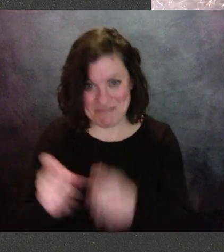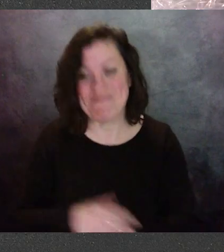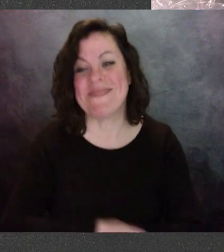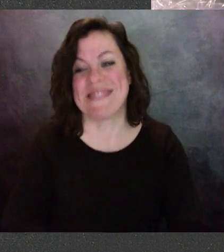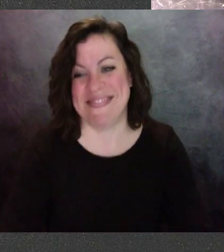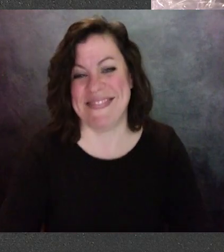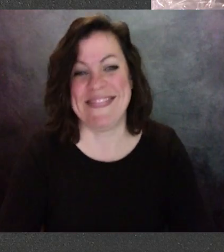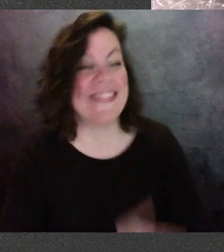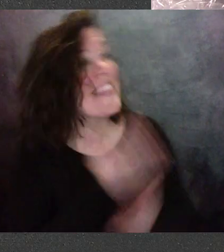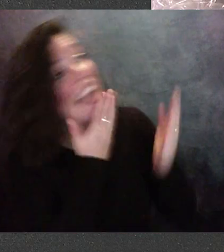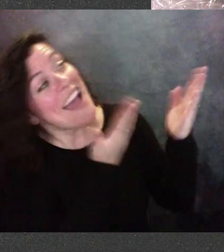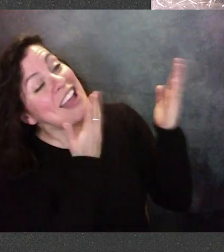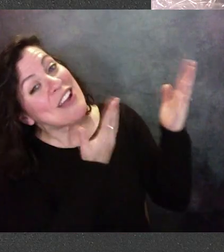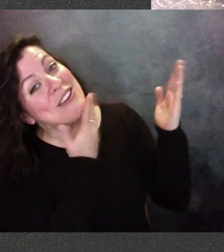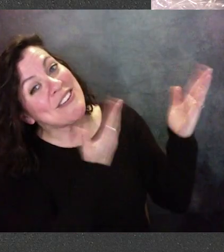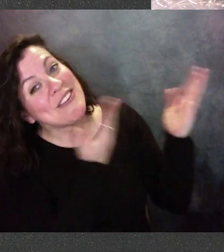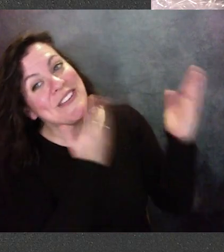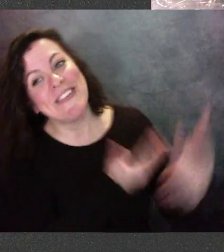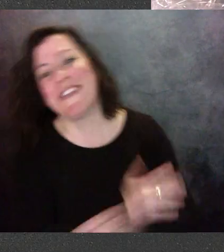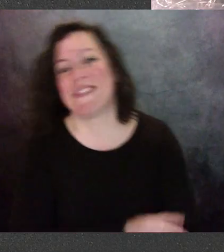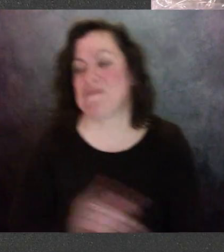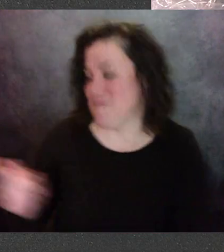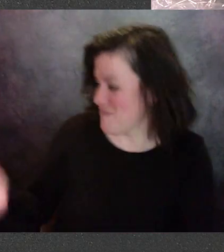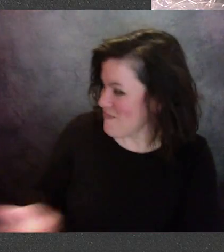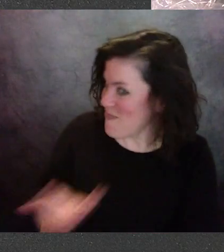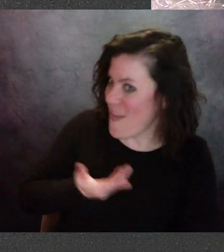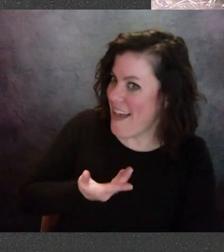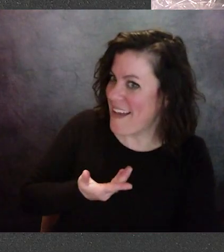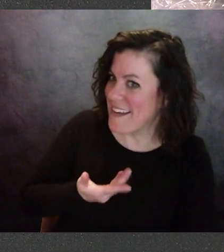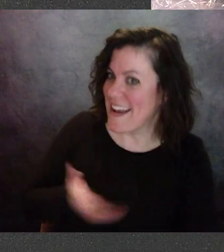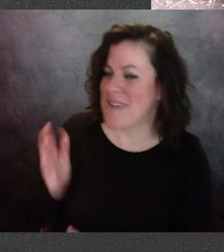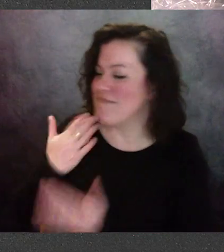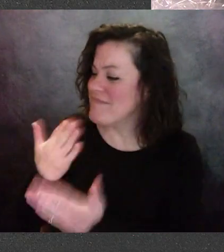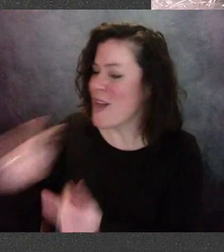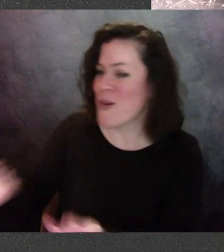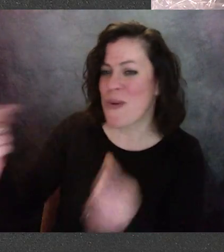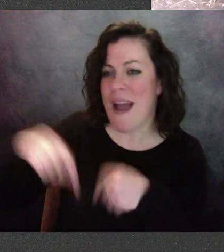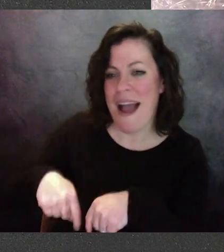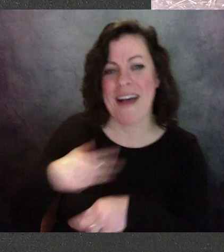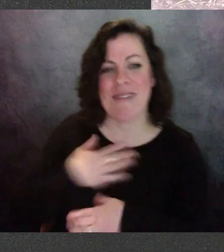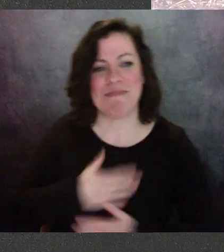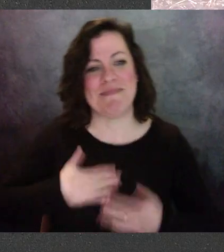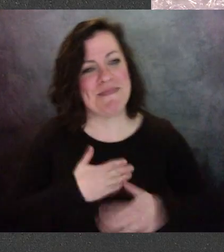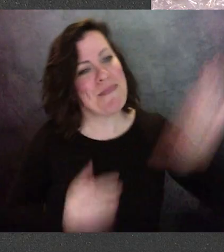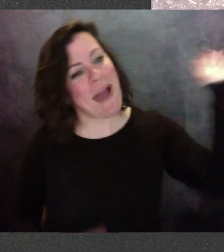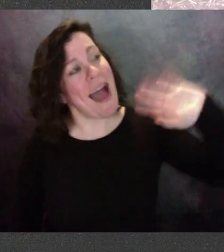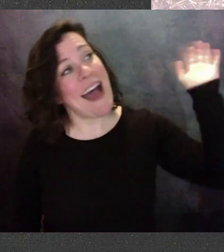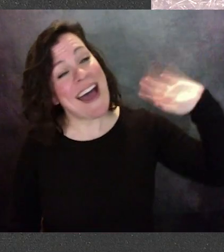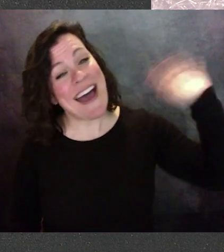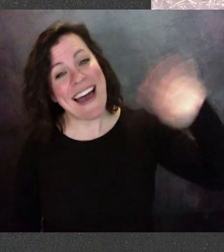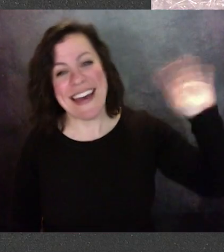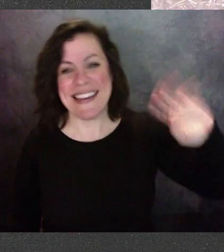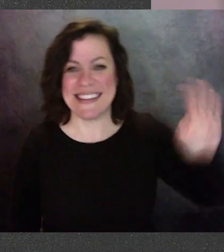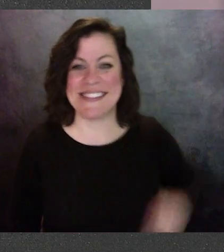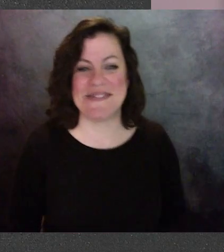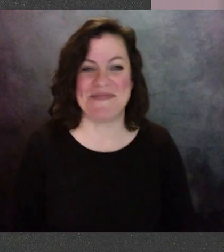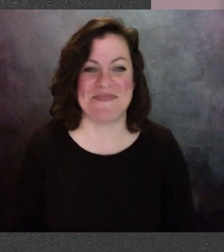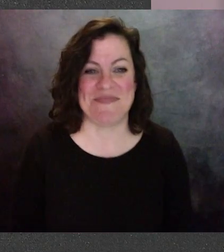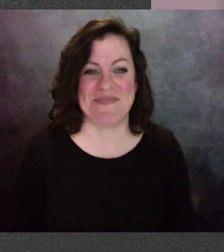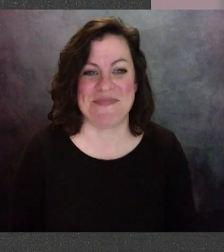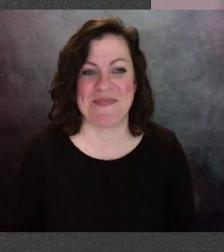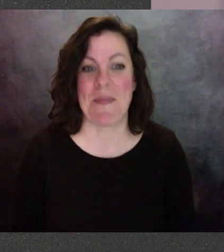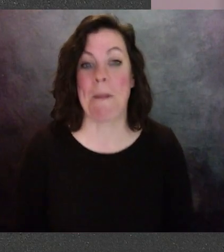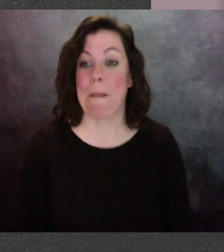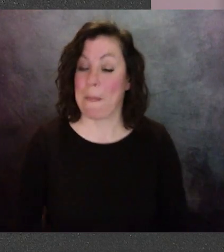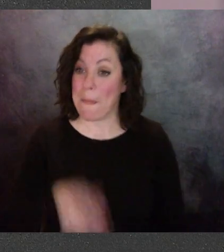you. Thank you. Oh, Thank you're you. welcome. Thanks for coming by. Welcome. All right. Bye-bye. Now you